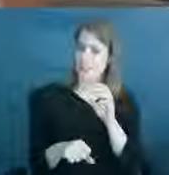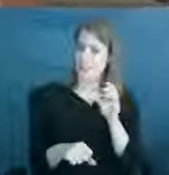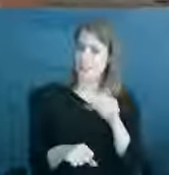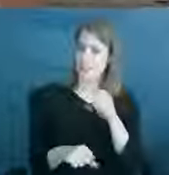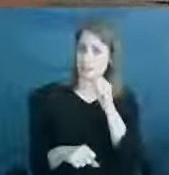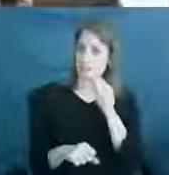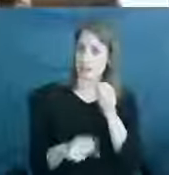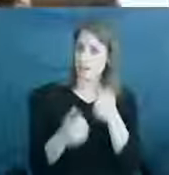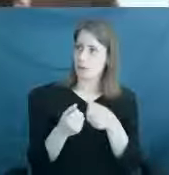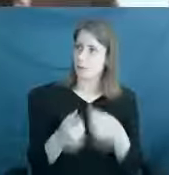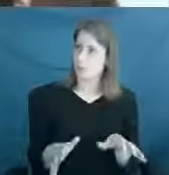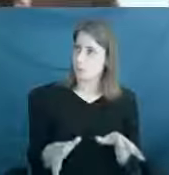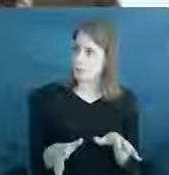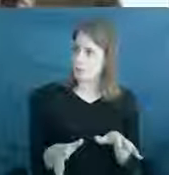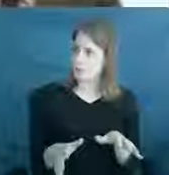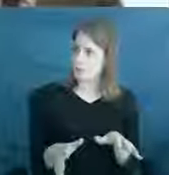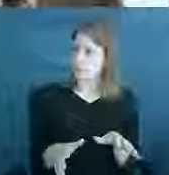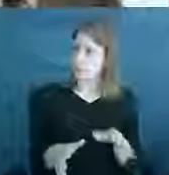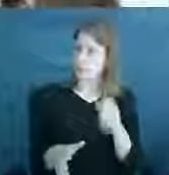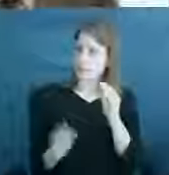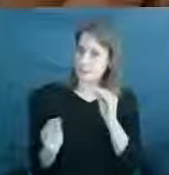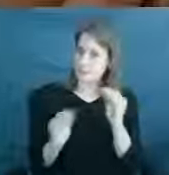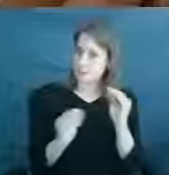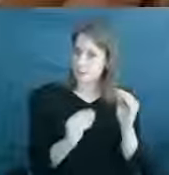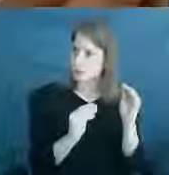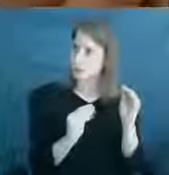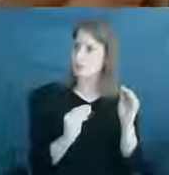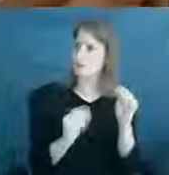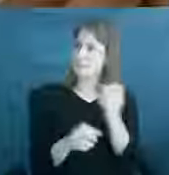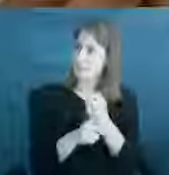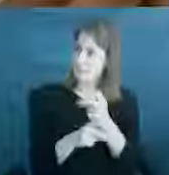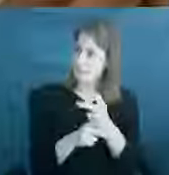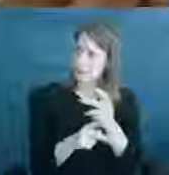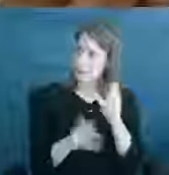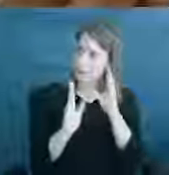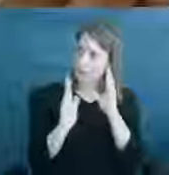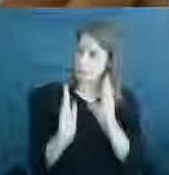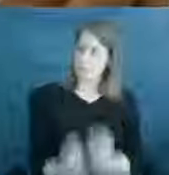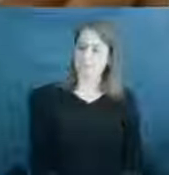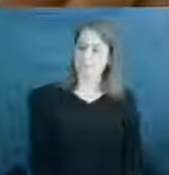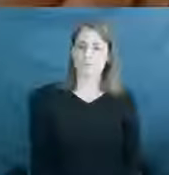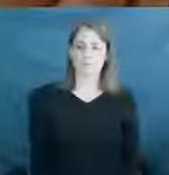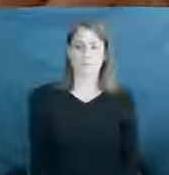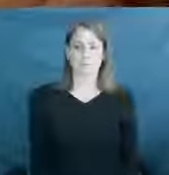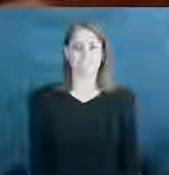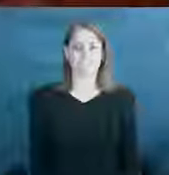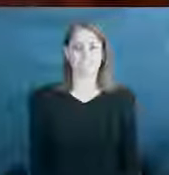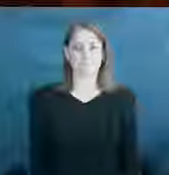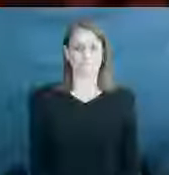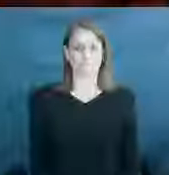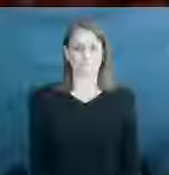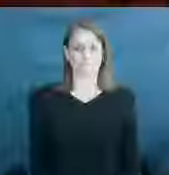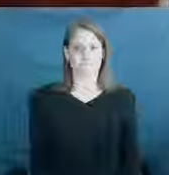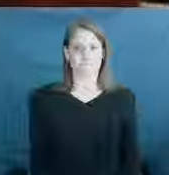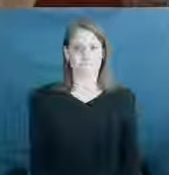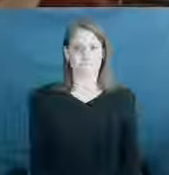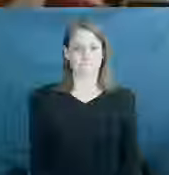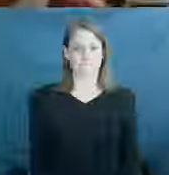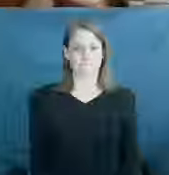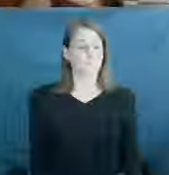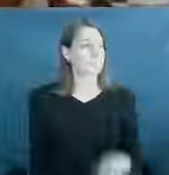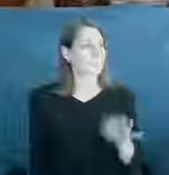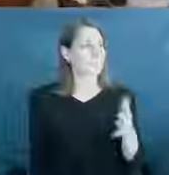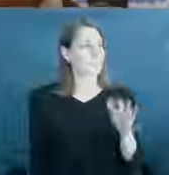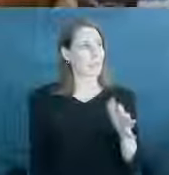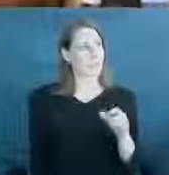Christmas one. They're not lost. So they keep going. A lot of it's not being lost, isn't it? It's feeling like you've got your 30 seconds of your